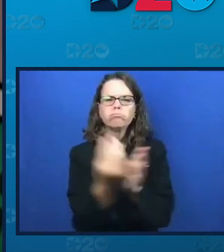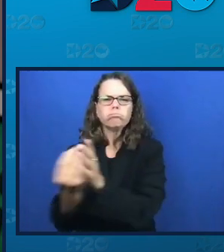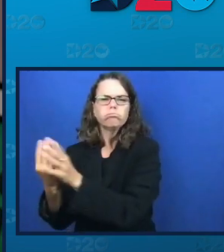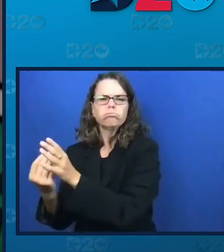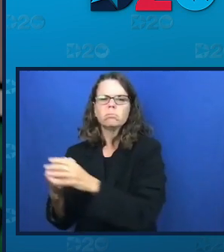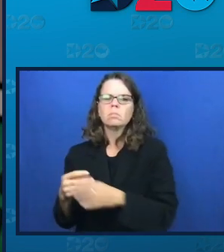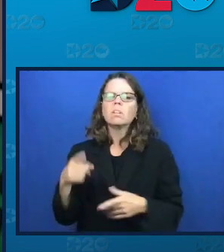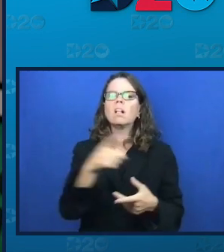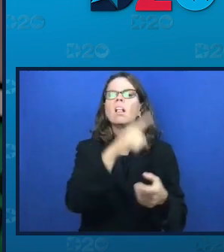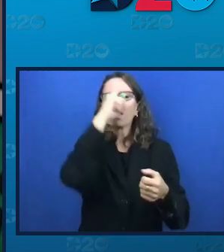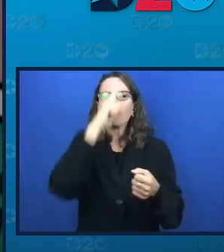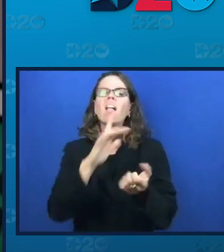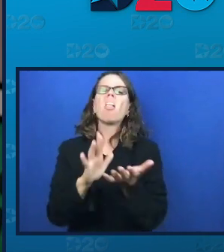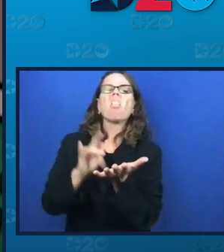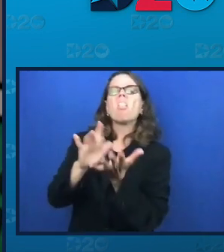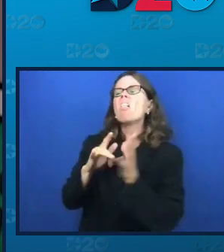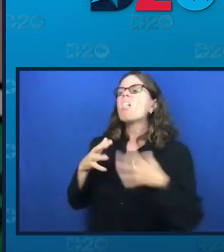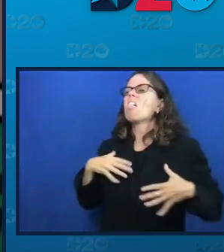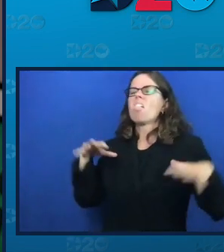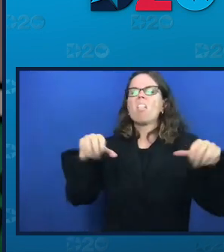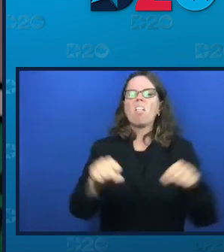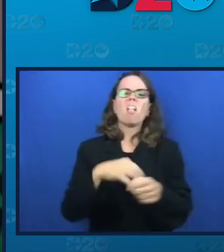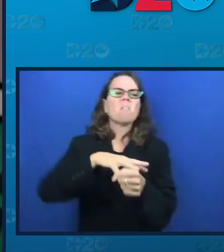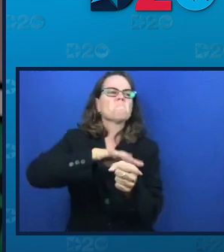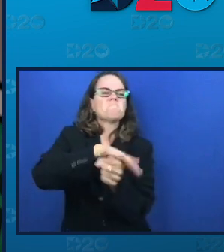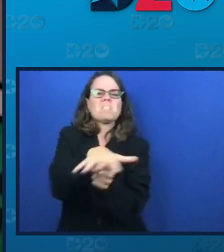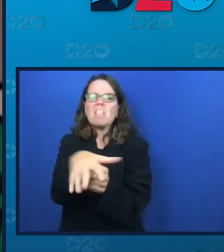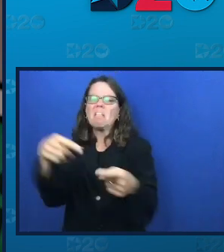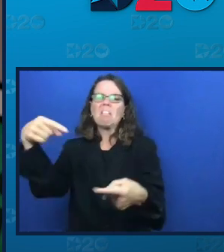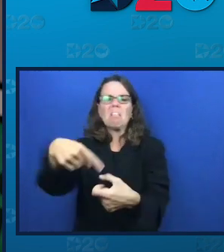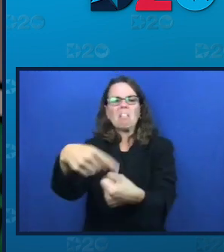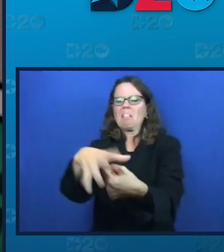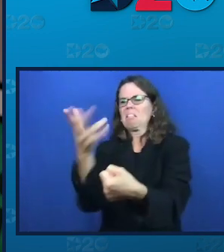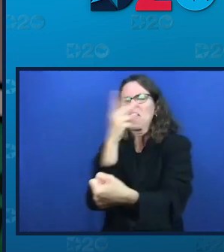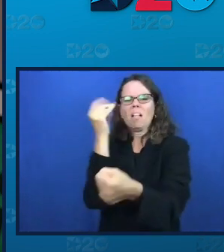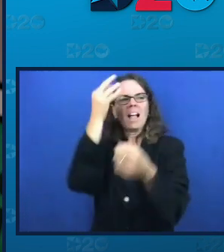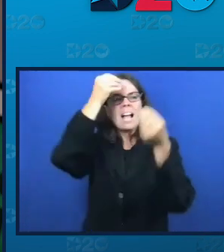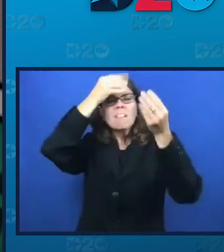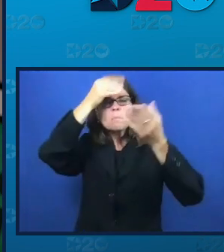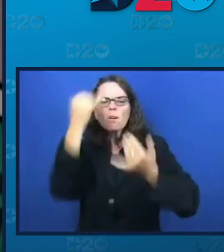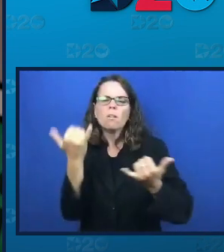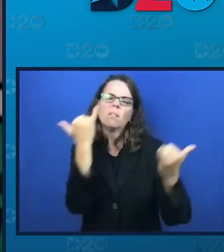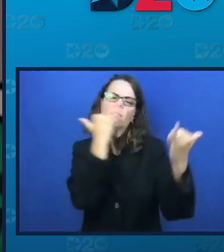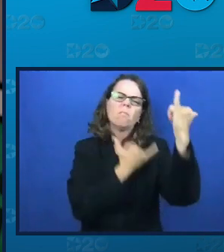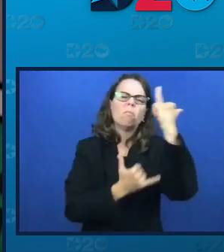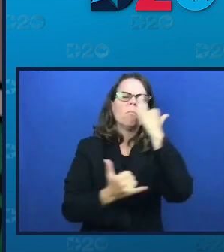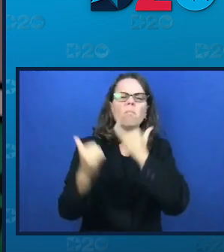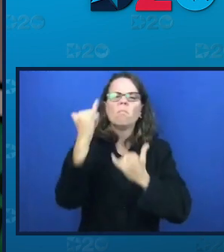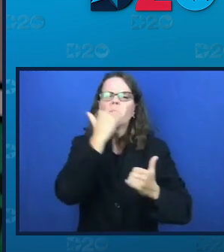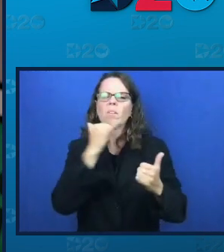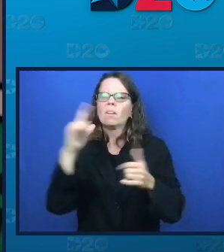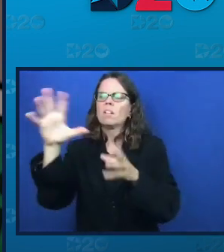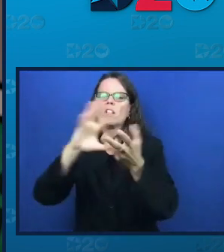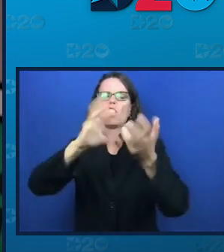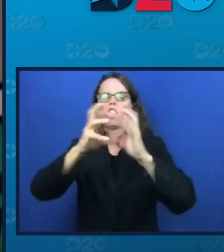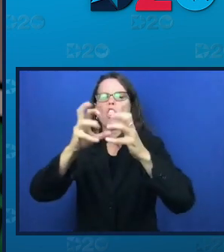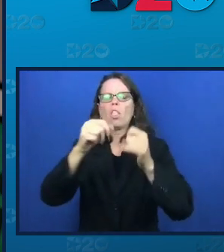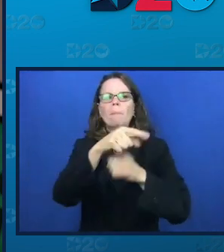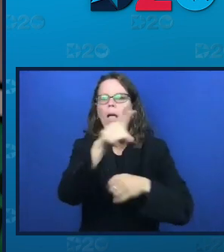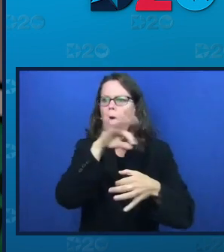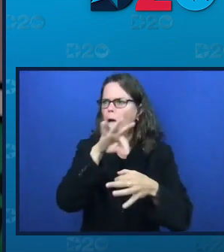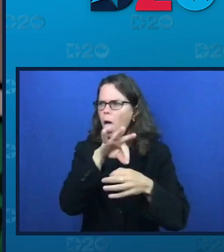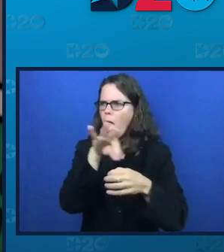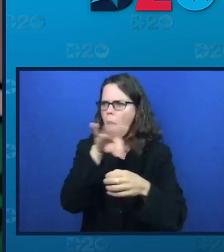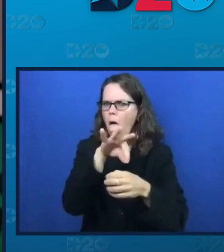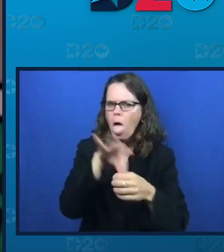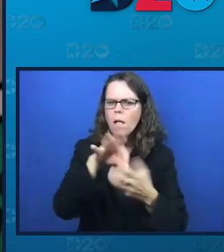misinformation and interfere with voting, forcing many in 2020 to still risk